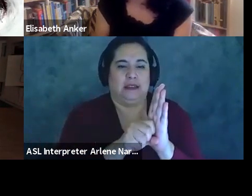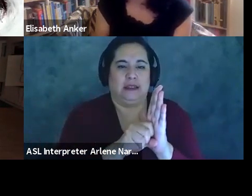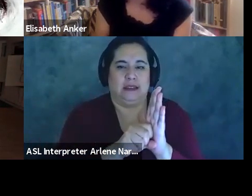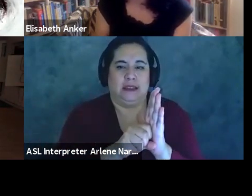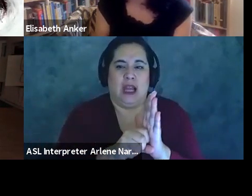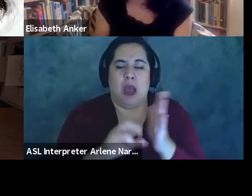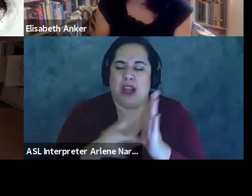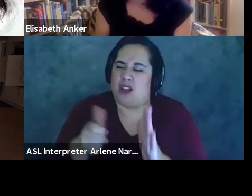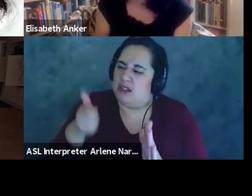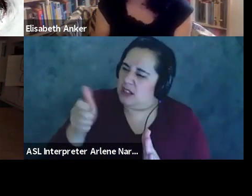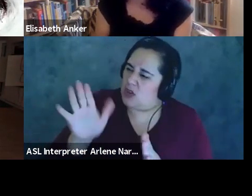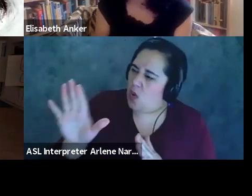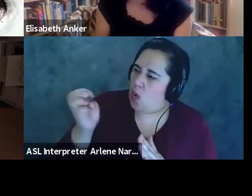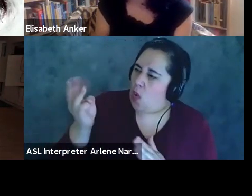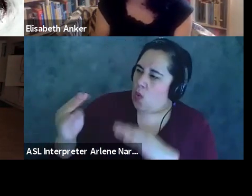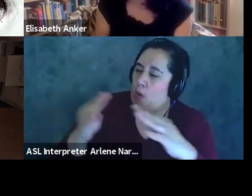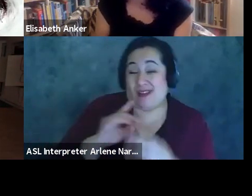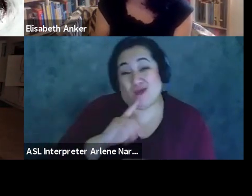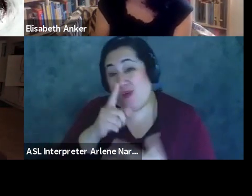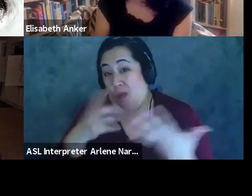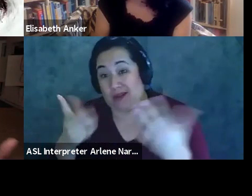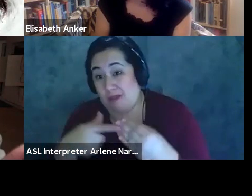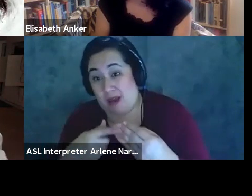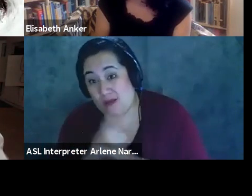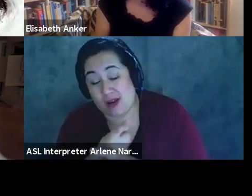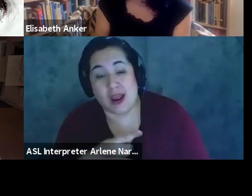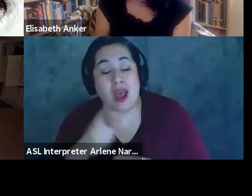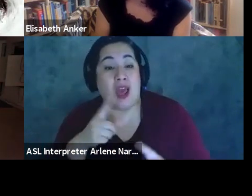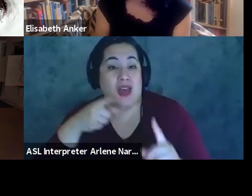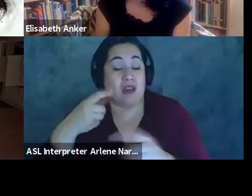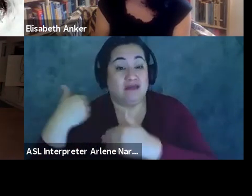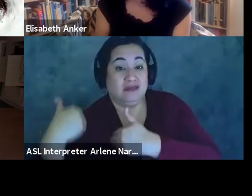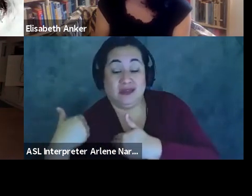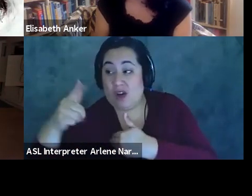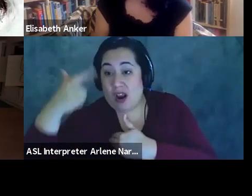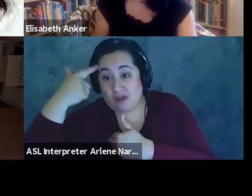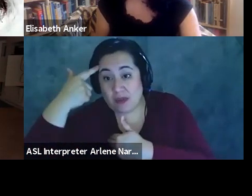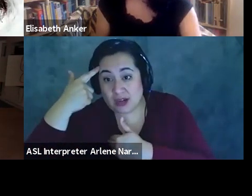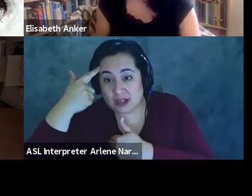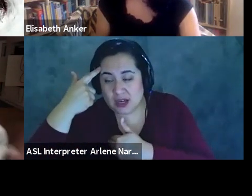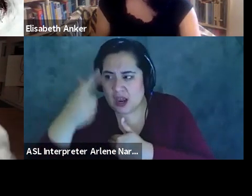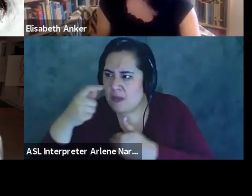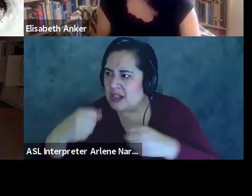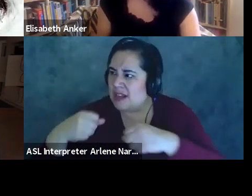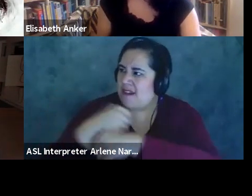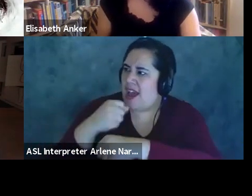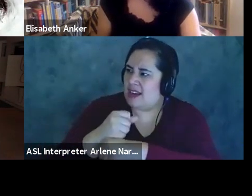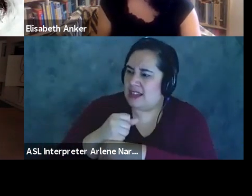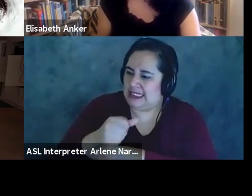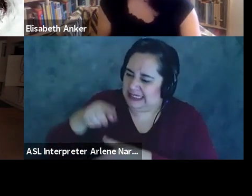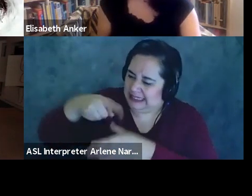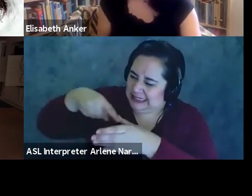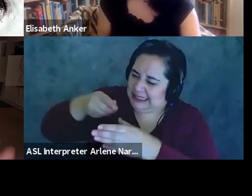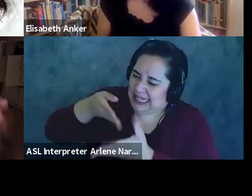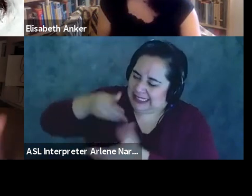war of its own. And that's what it's all about, really. The task of the government being to fight against itself. I